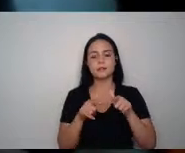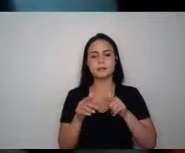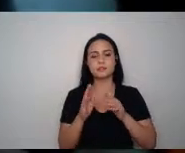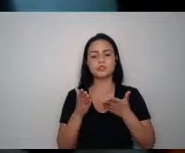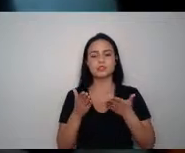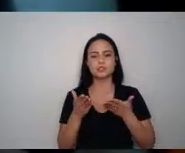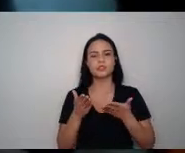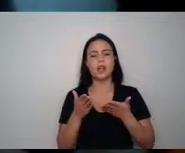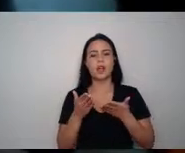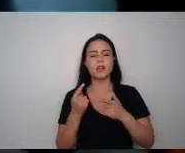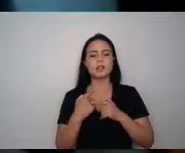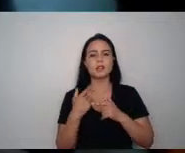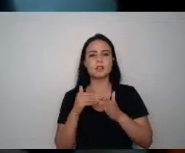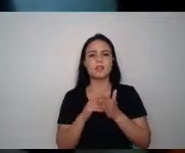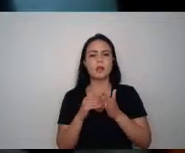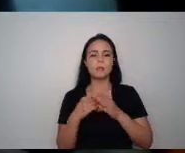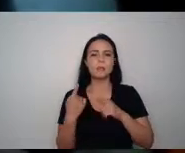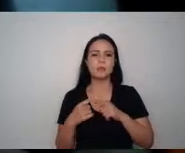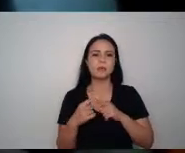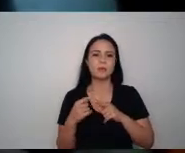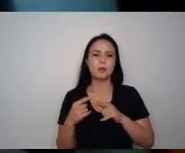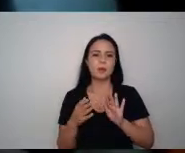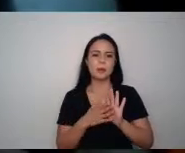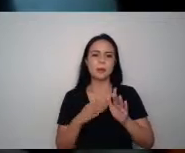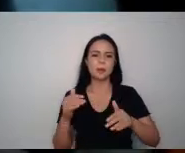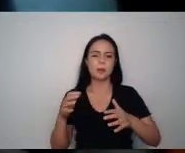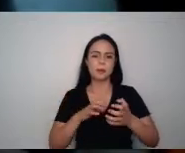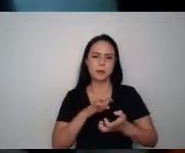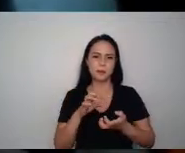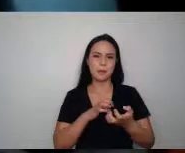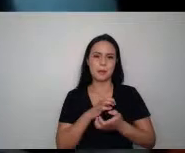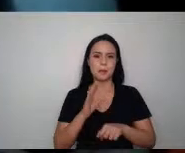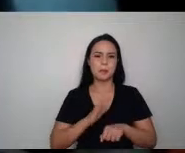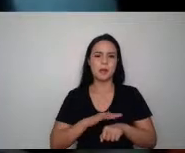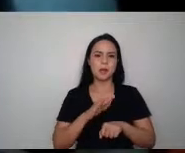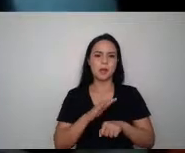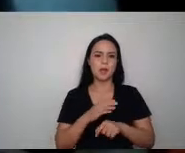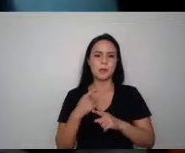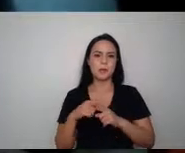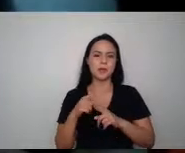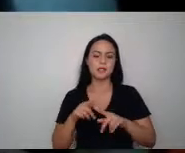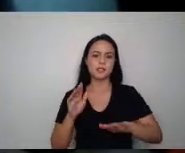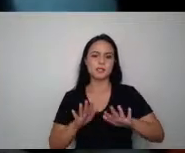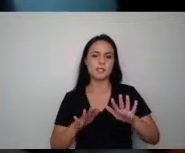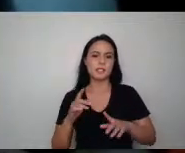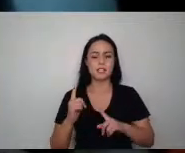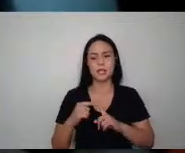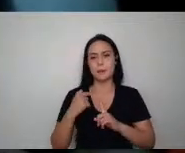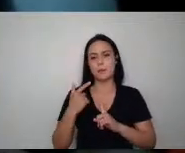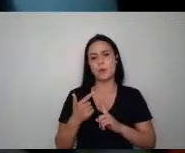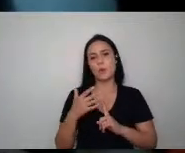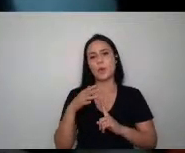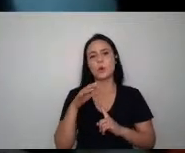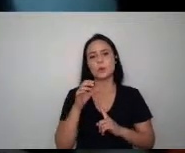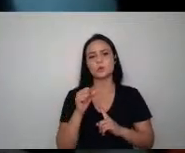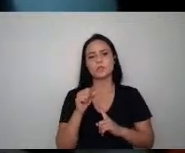precarity in the payment of the employees. And because this is so high,